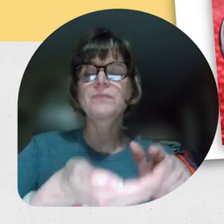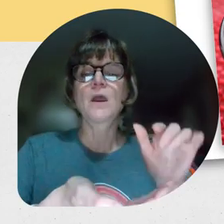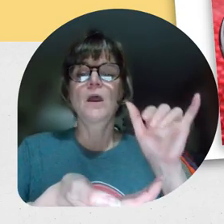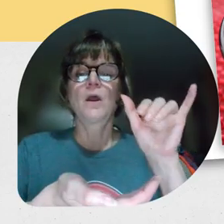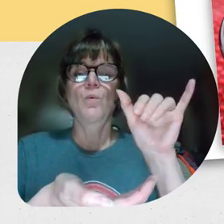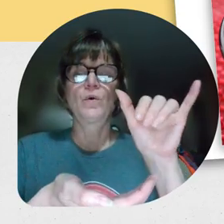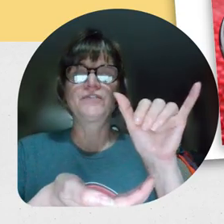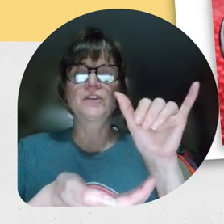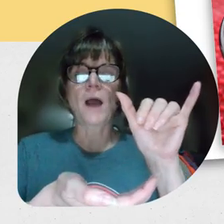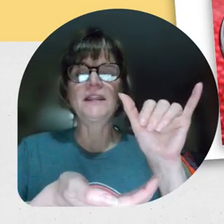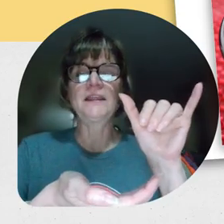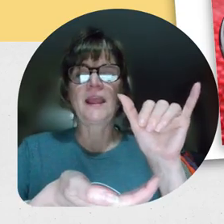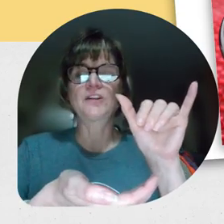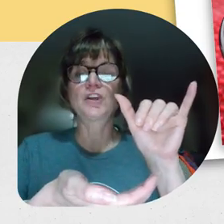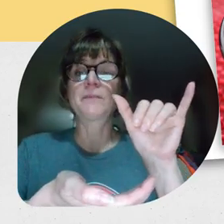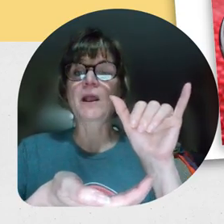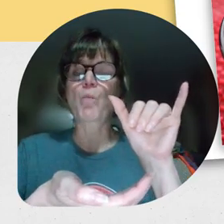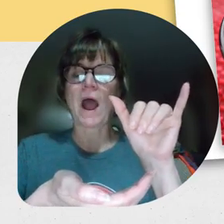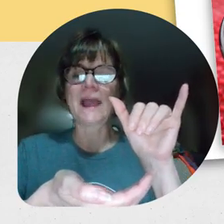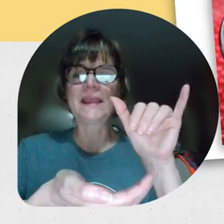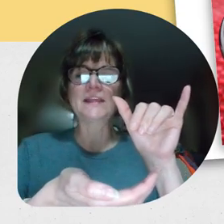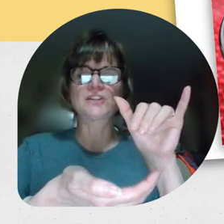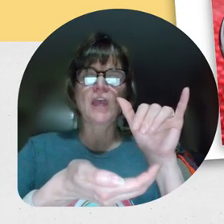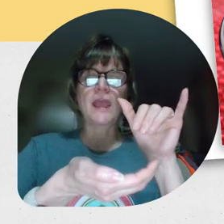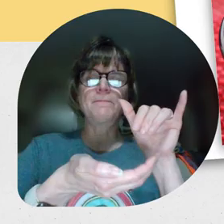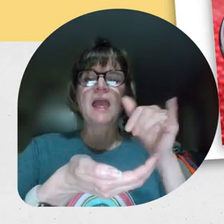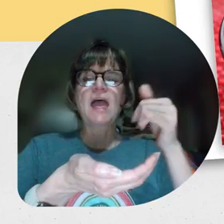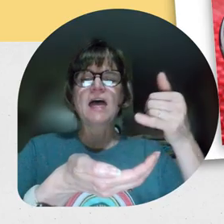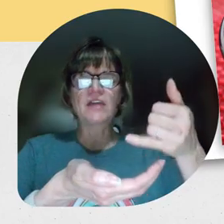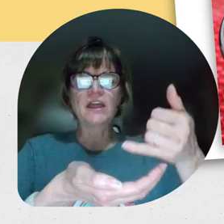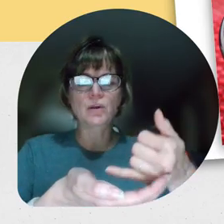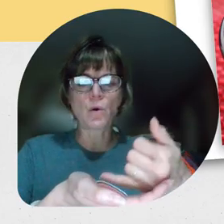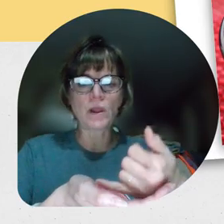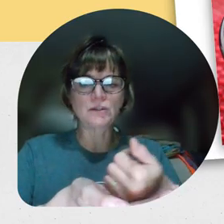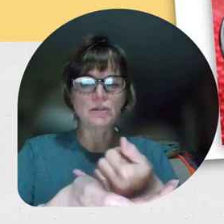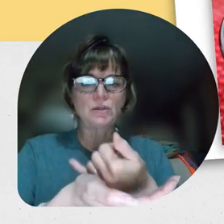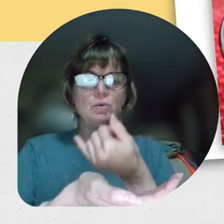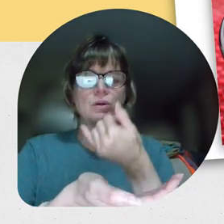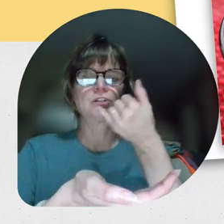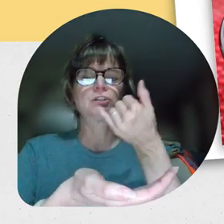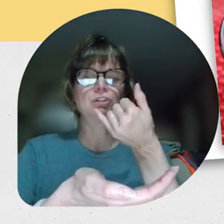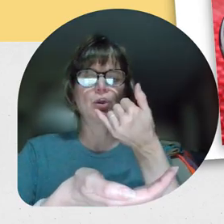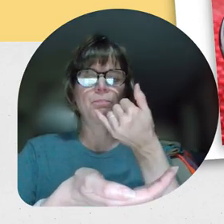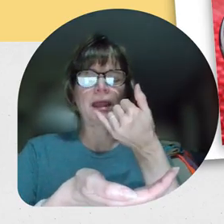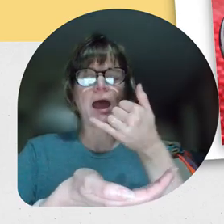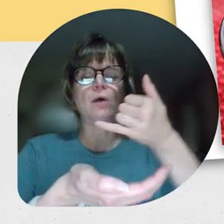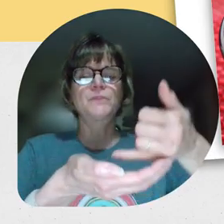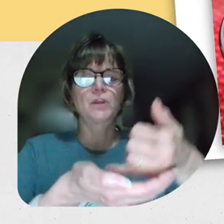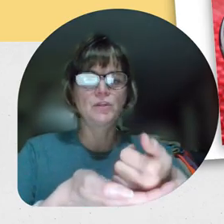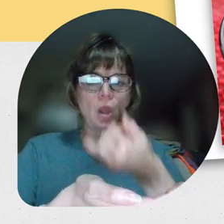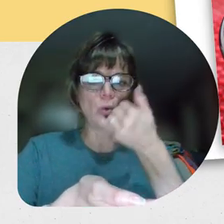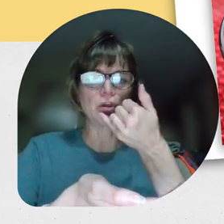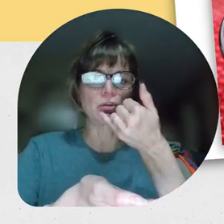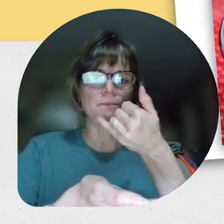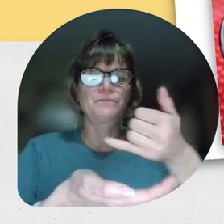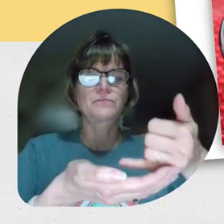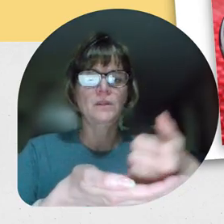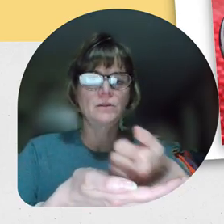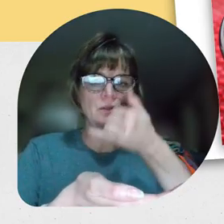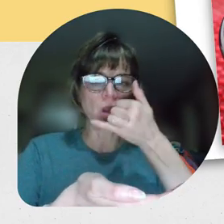bowl. With your dominant hand, you're going to make a Y hand shape, and then you're going to scoop it out.